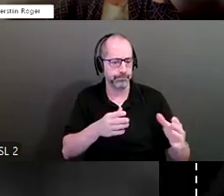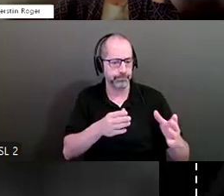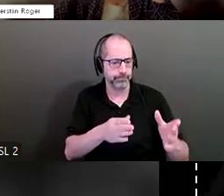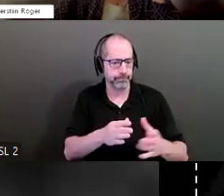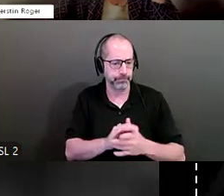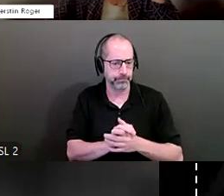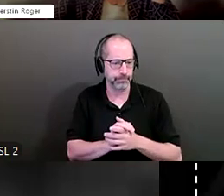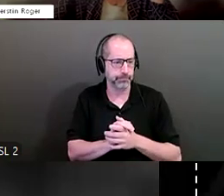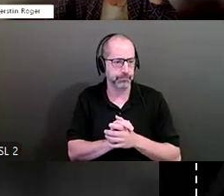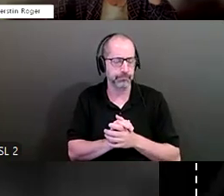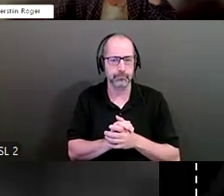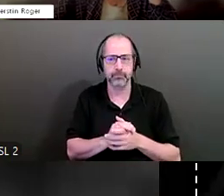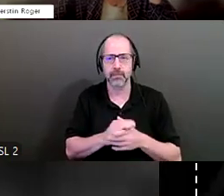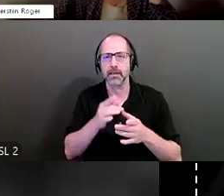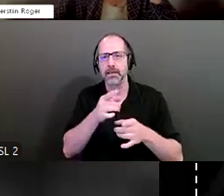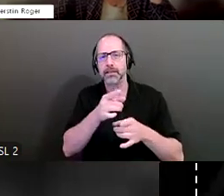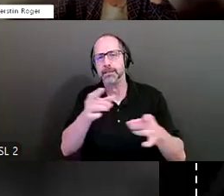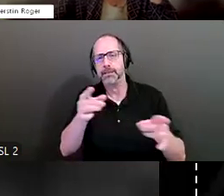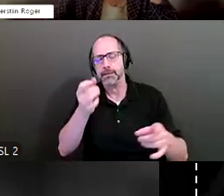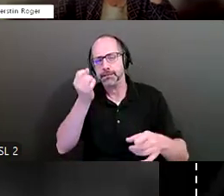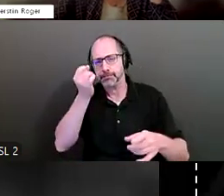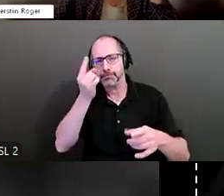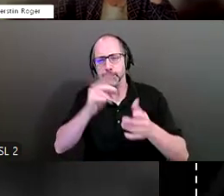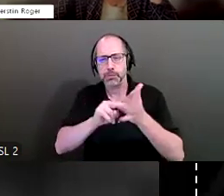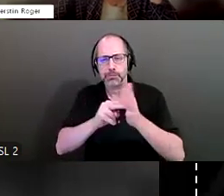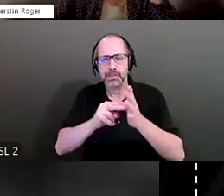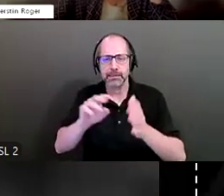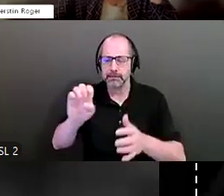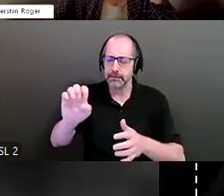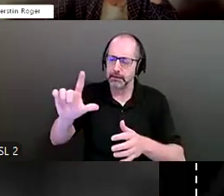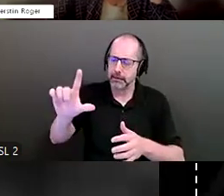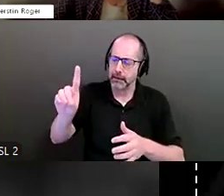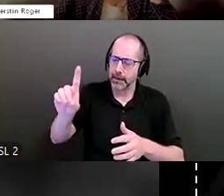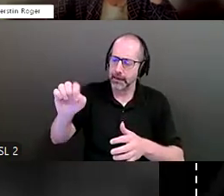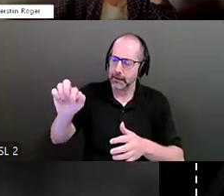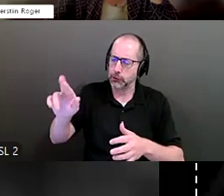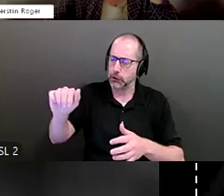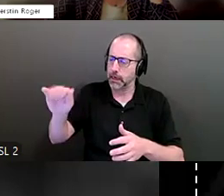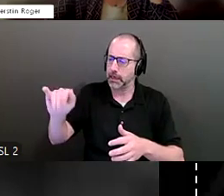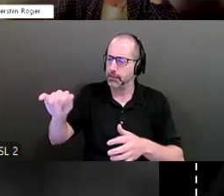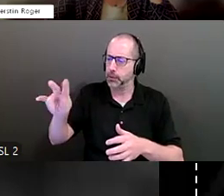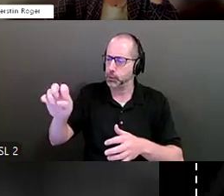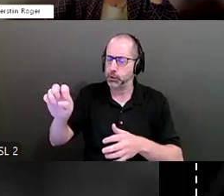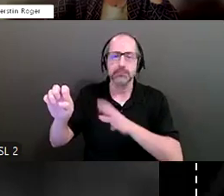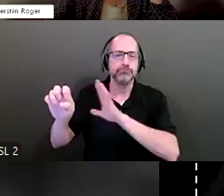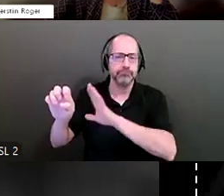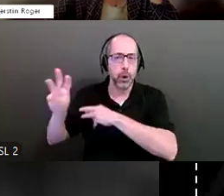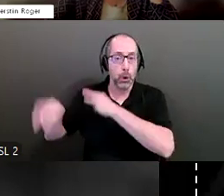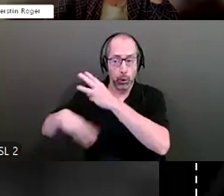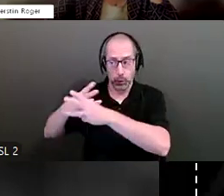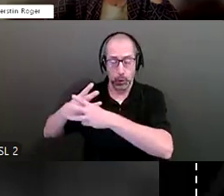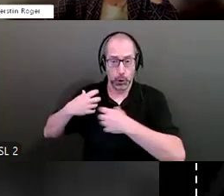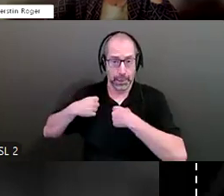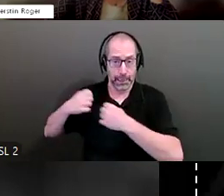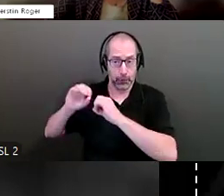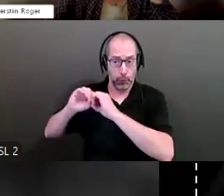I think everyone in the room probably understands the definition of elder abuse, but the World Health Organization defines it as a single or